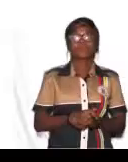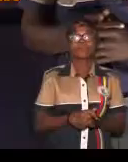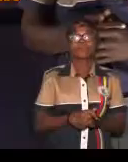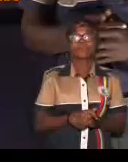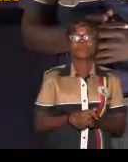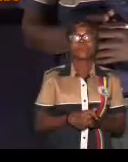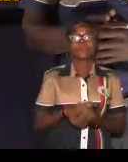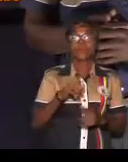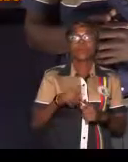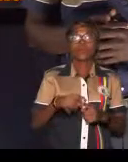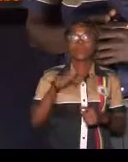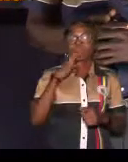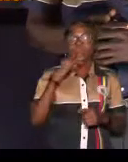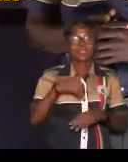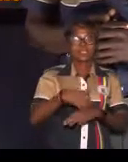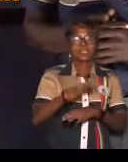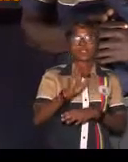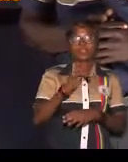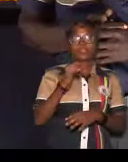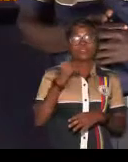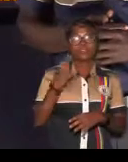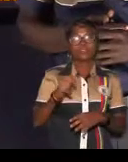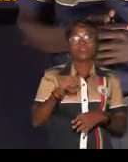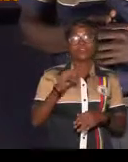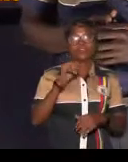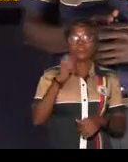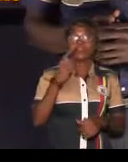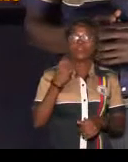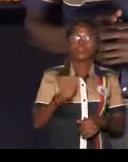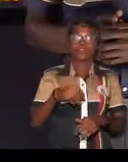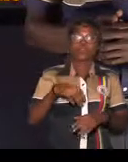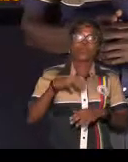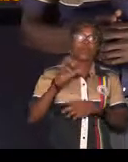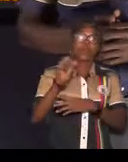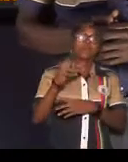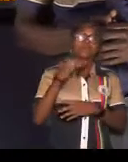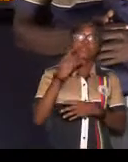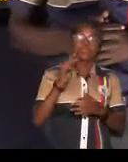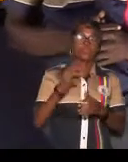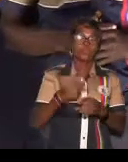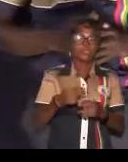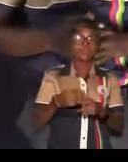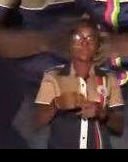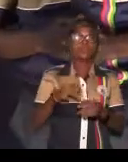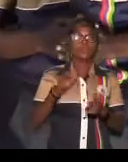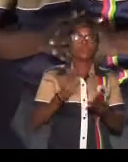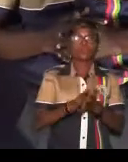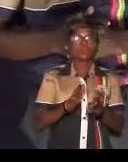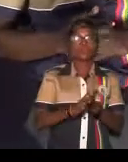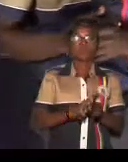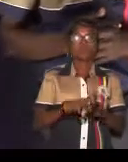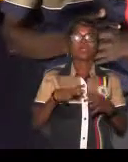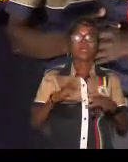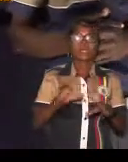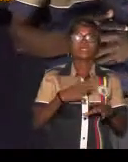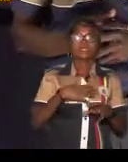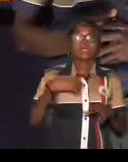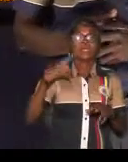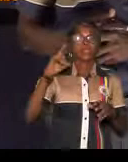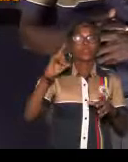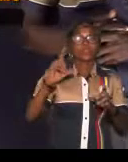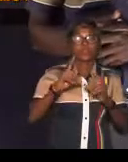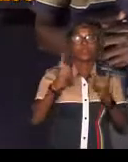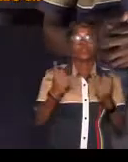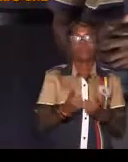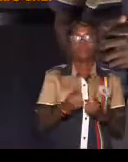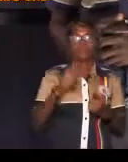line. And when you're sending your assignment, please make sure you indicate your name, Your school, Your class, and your local